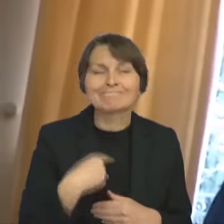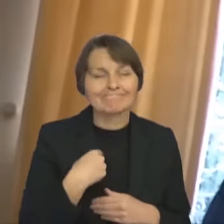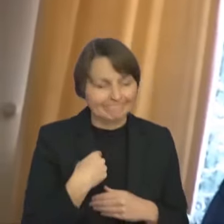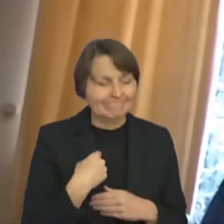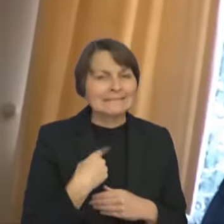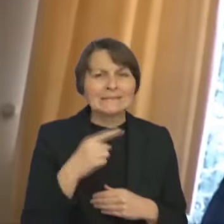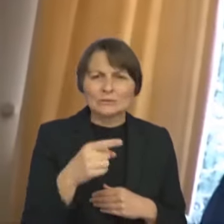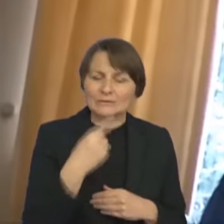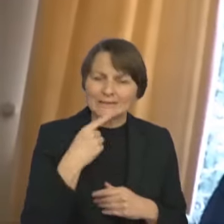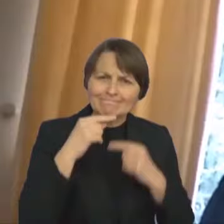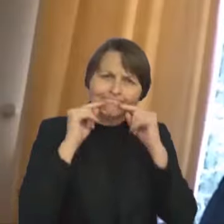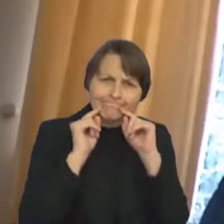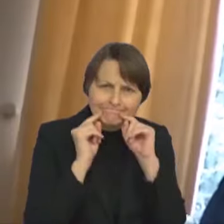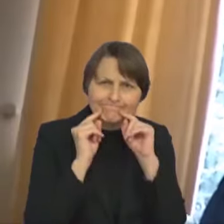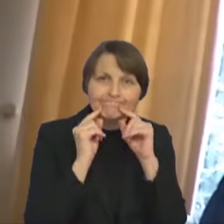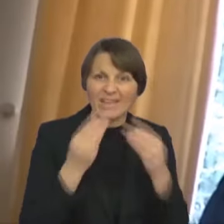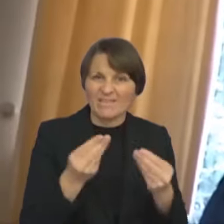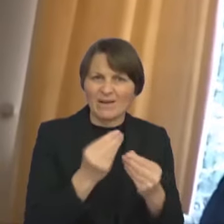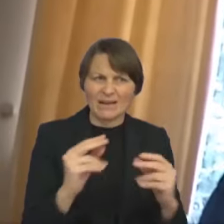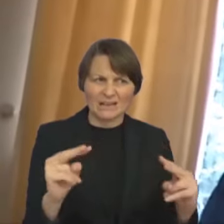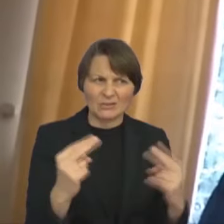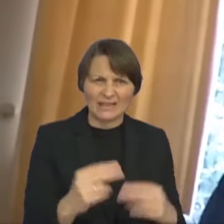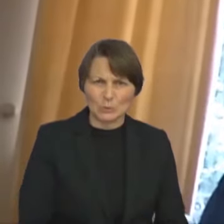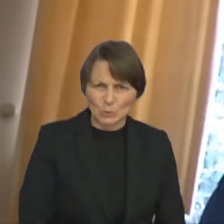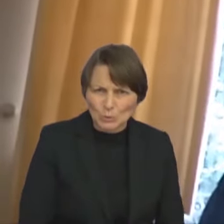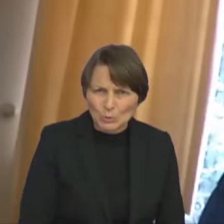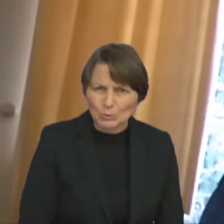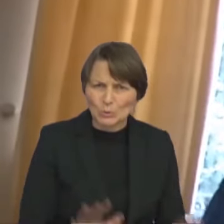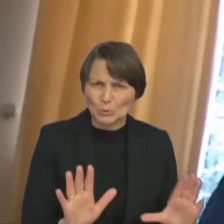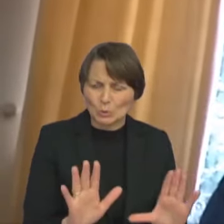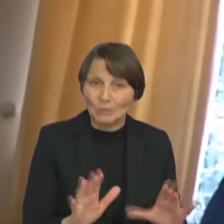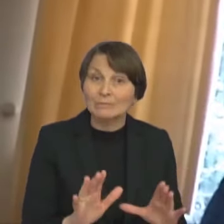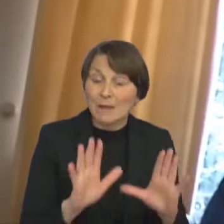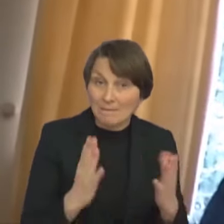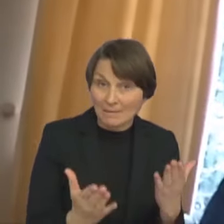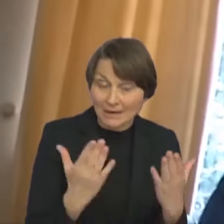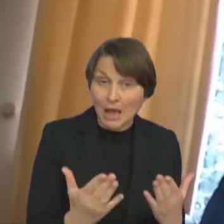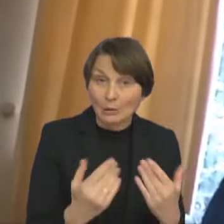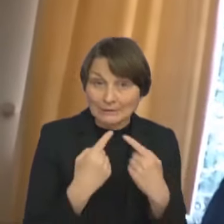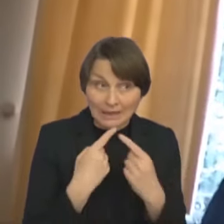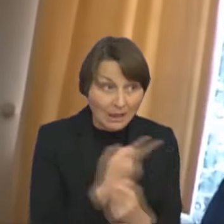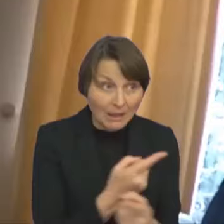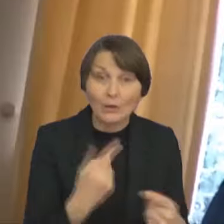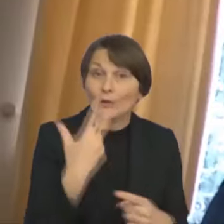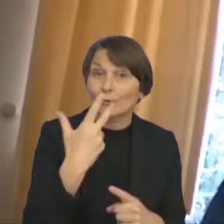by the financial community. Could you maybe tell us, now, 3.5 months afterwards, can you raise